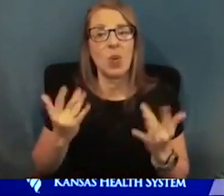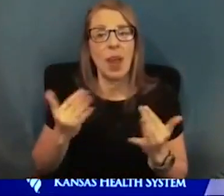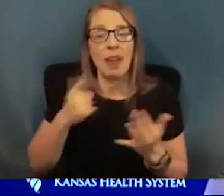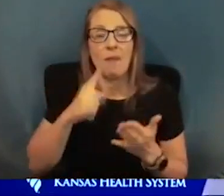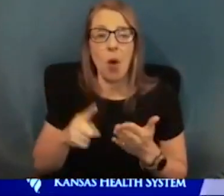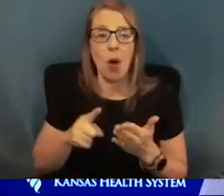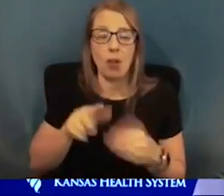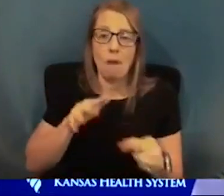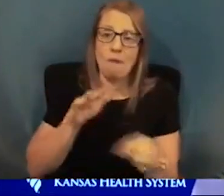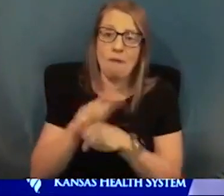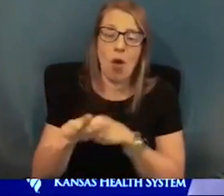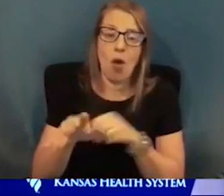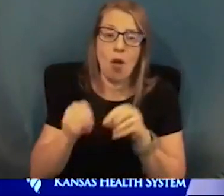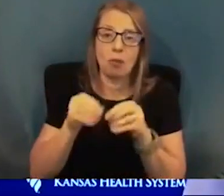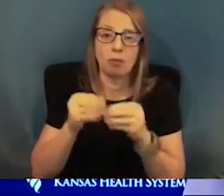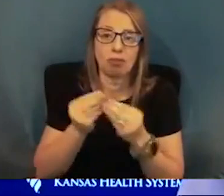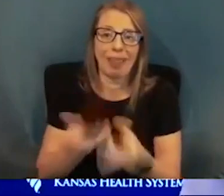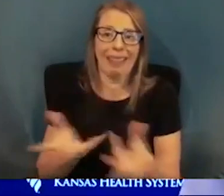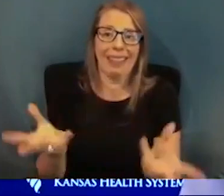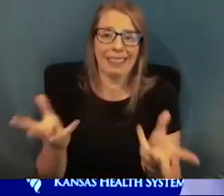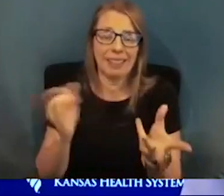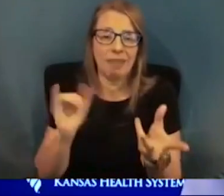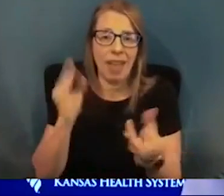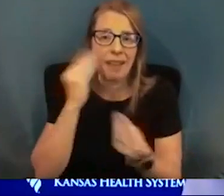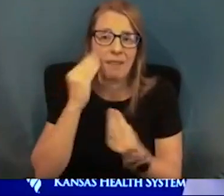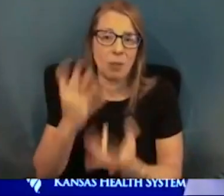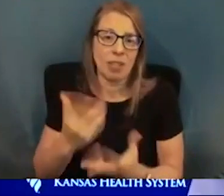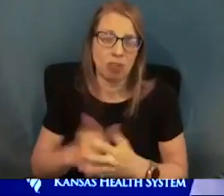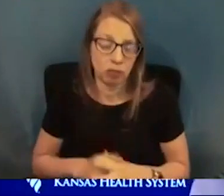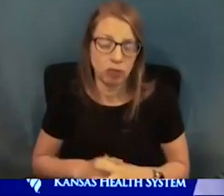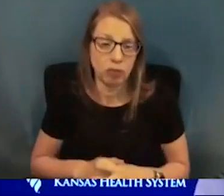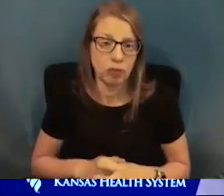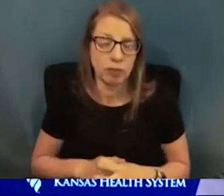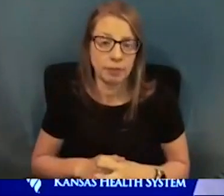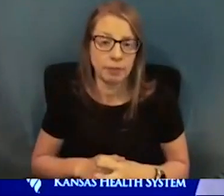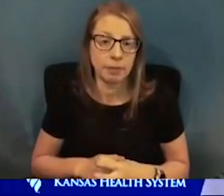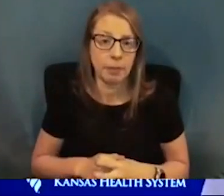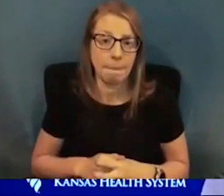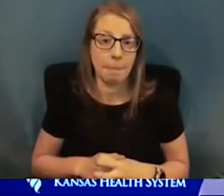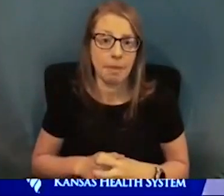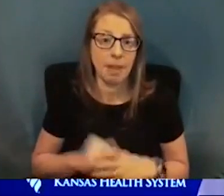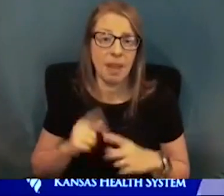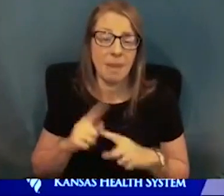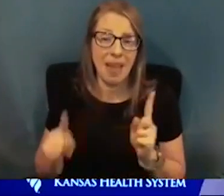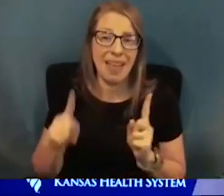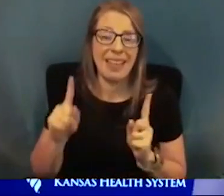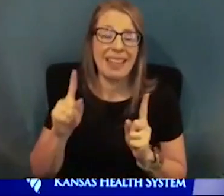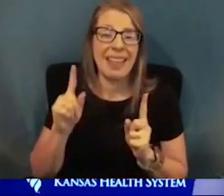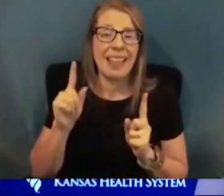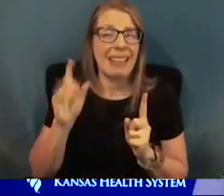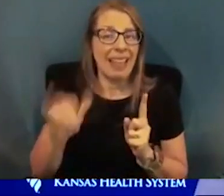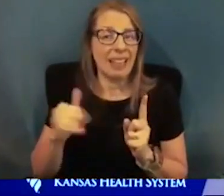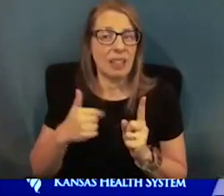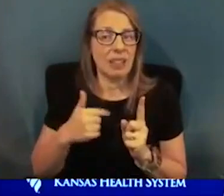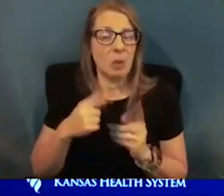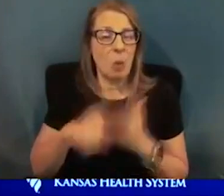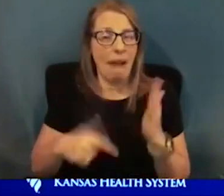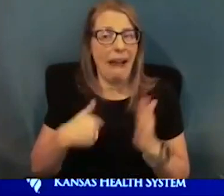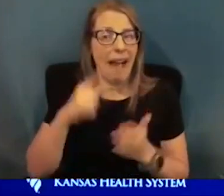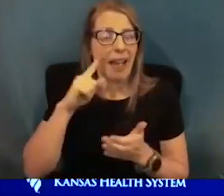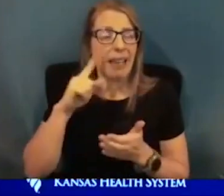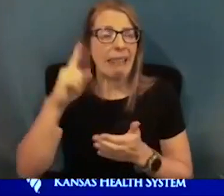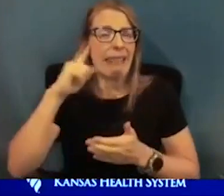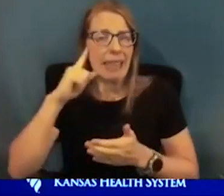of that data set, but that is what we have been led to believe so far from the press releases and